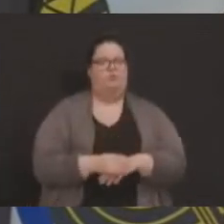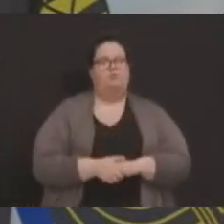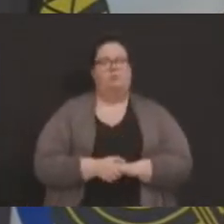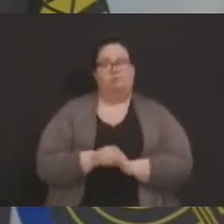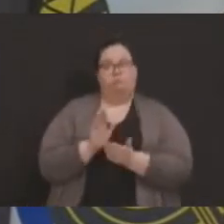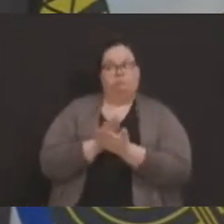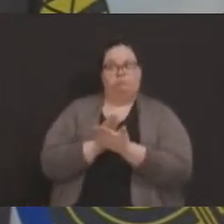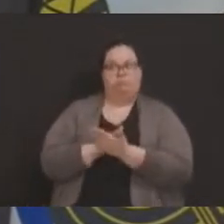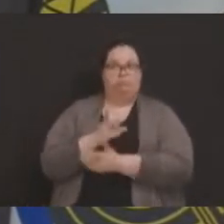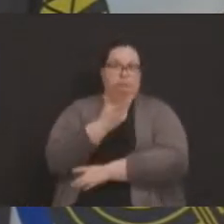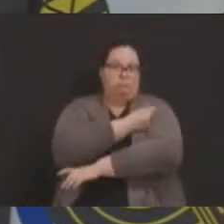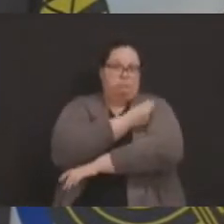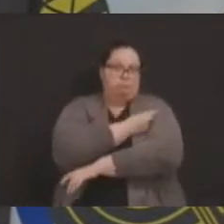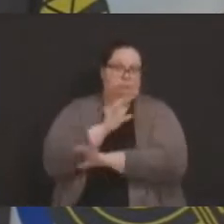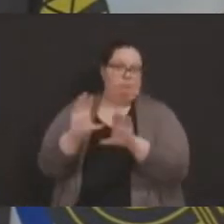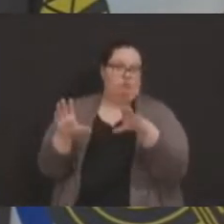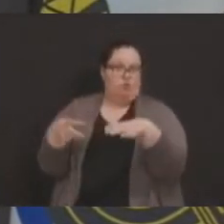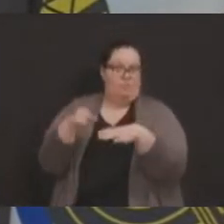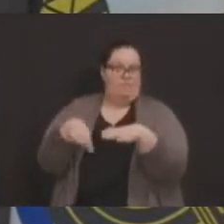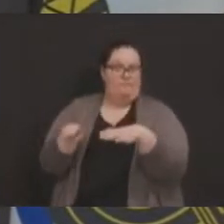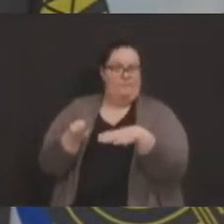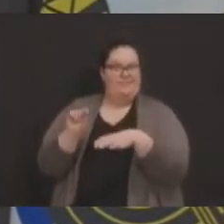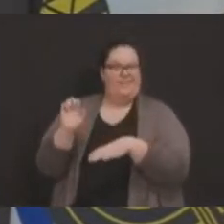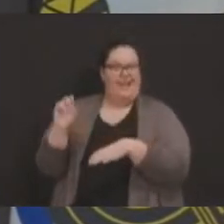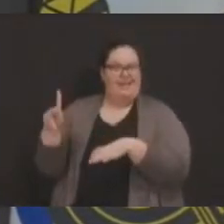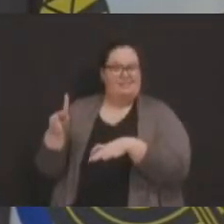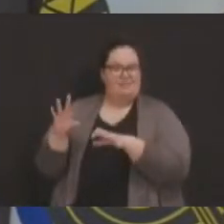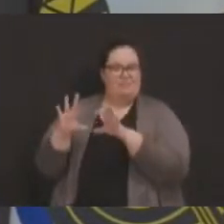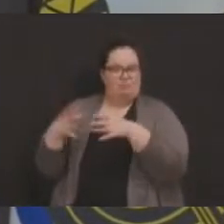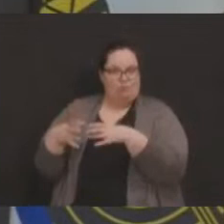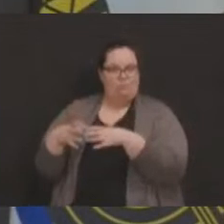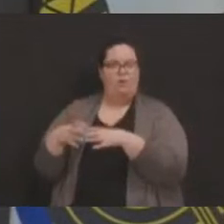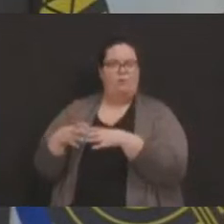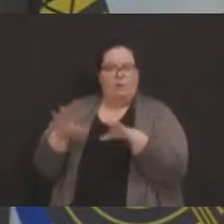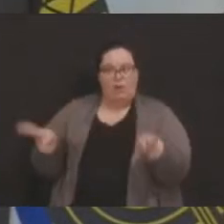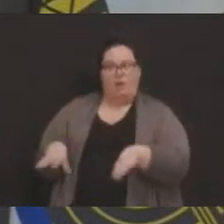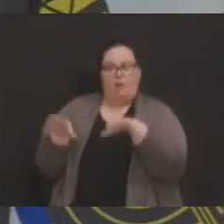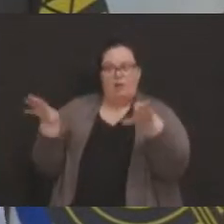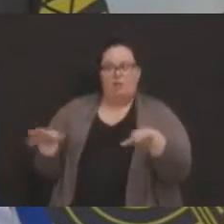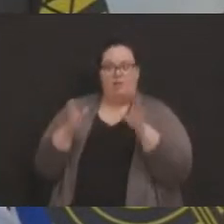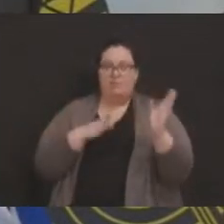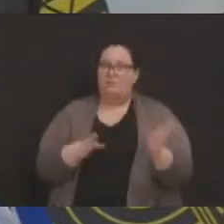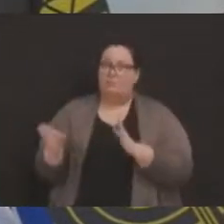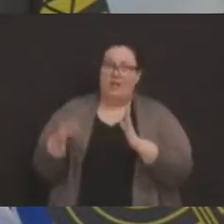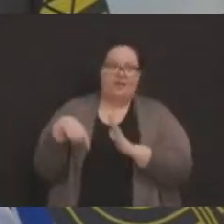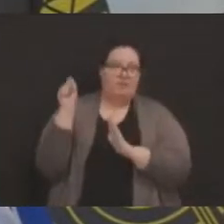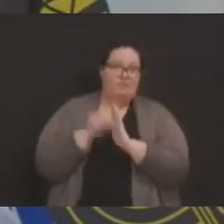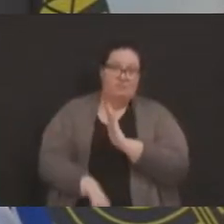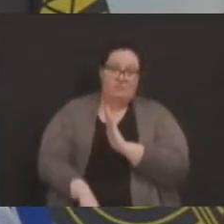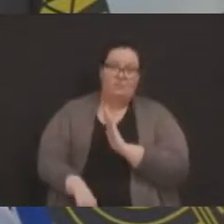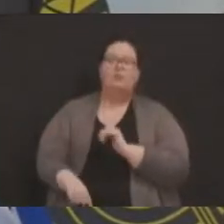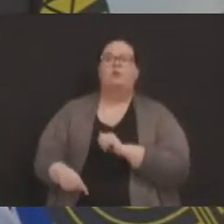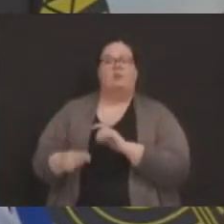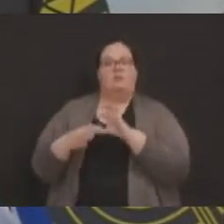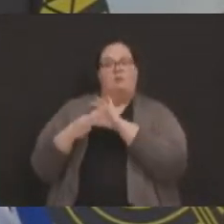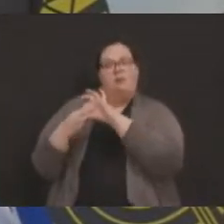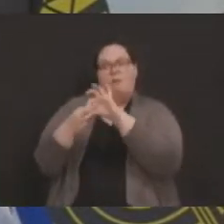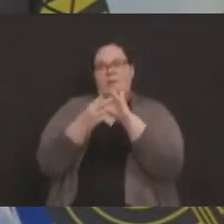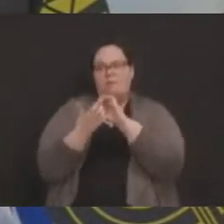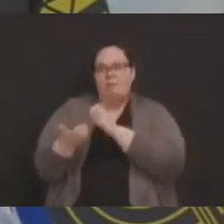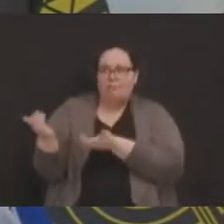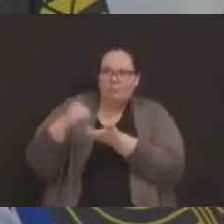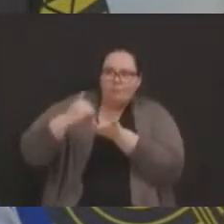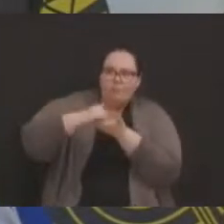collaboration with other groups within public health and within the regional health authorities has been outstanding. This is a very complex time